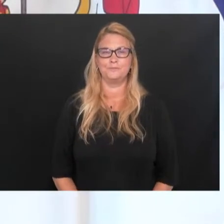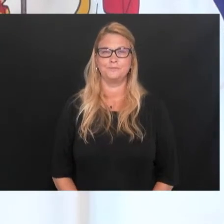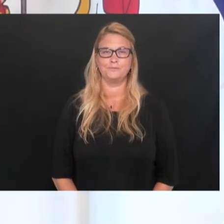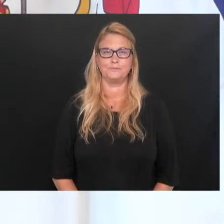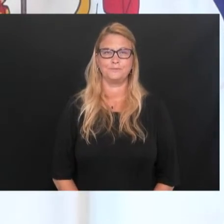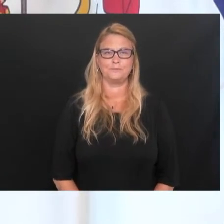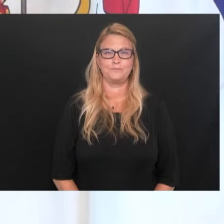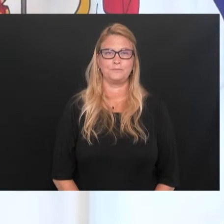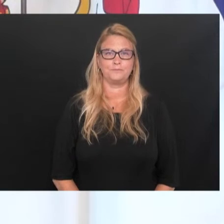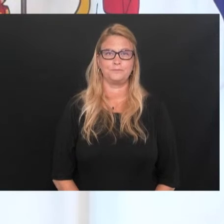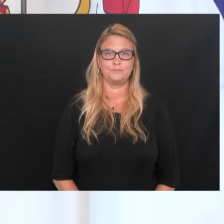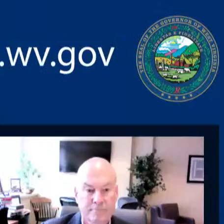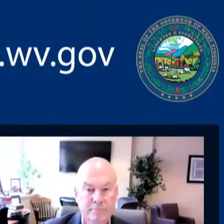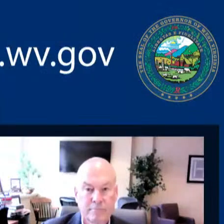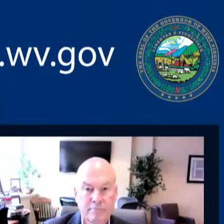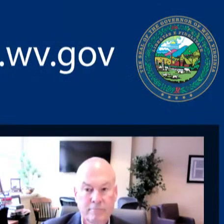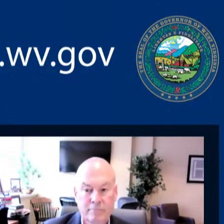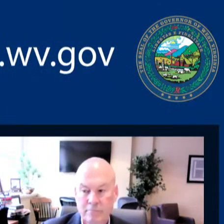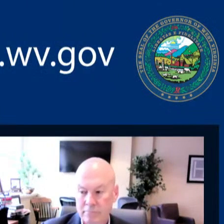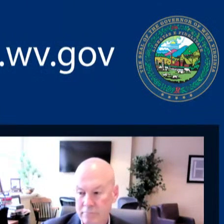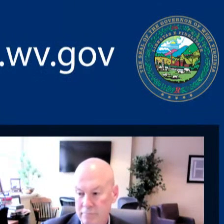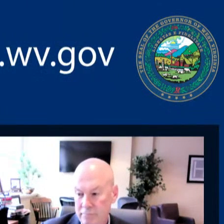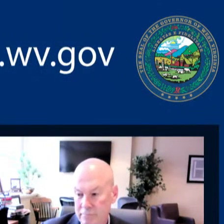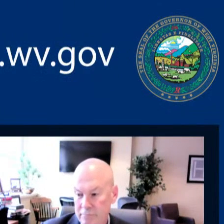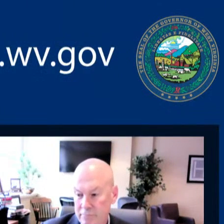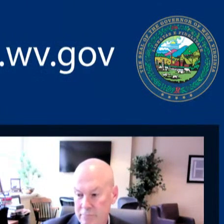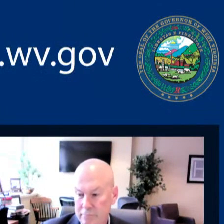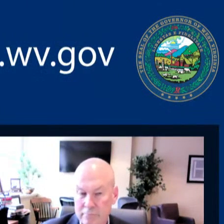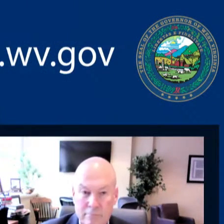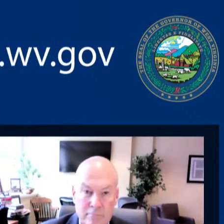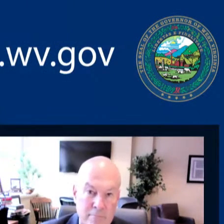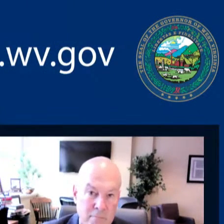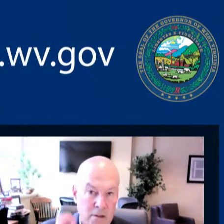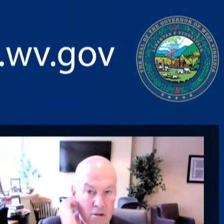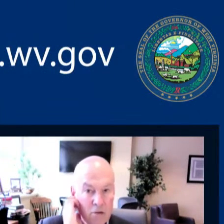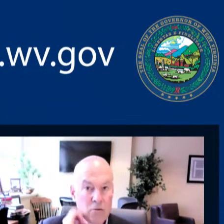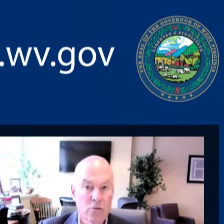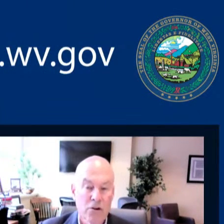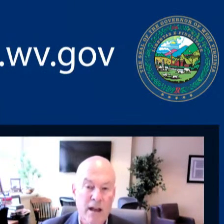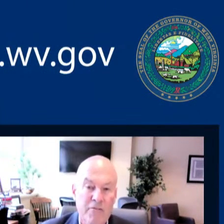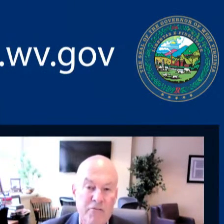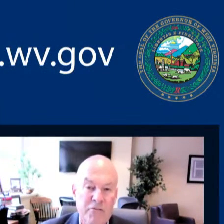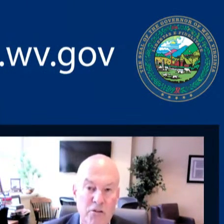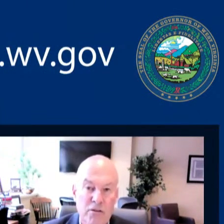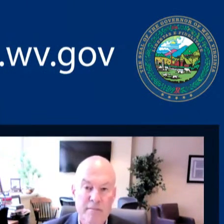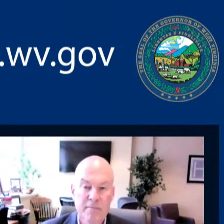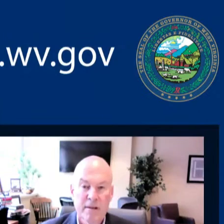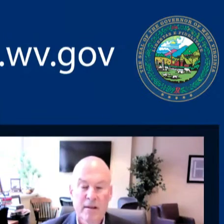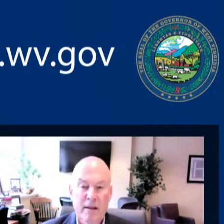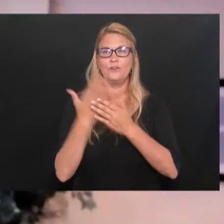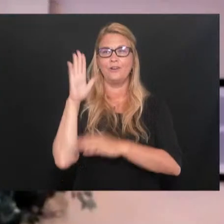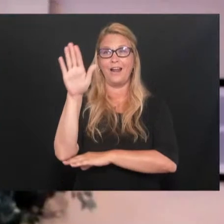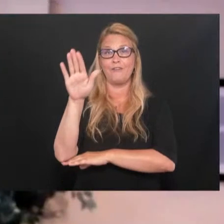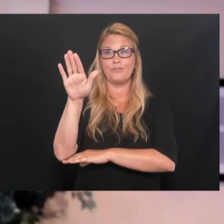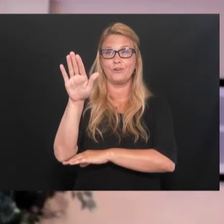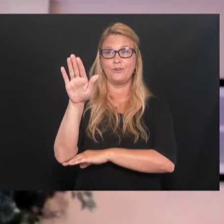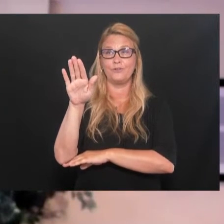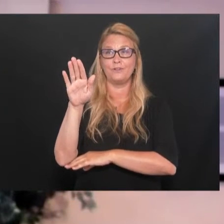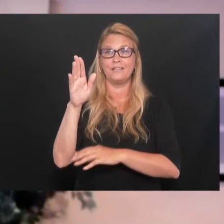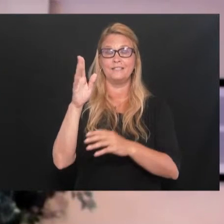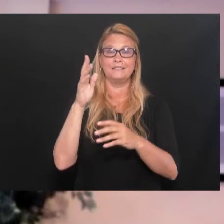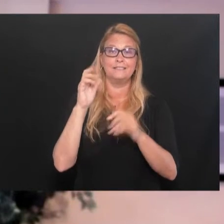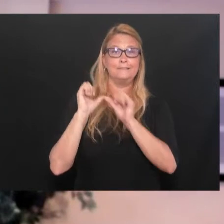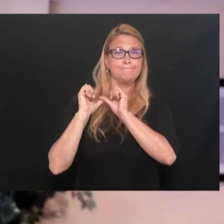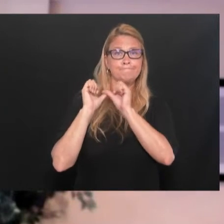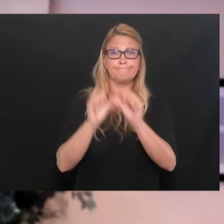All right, thank you, Governor. We'll now go to Dr. Clay Marsh, our coronavirus czar. Well, good afternoon, and in keeping